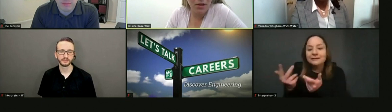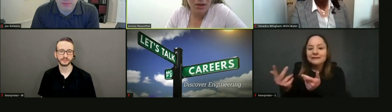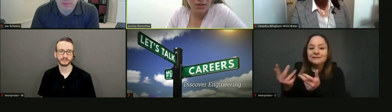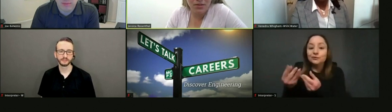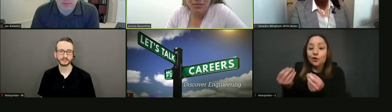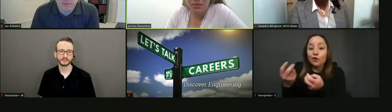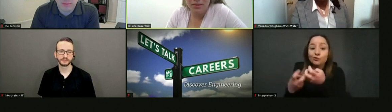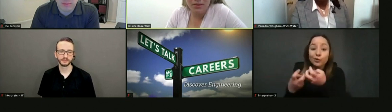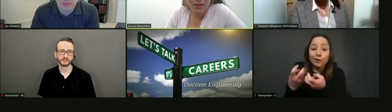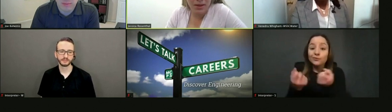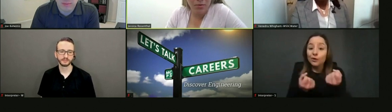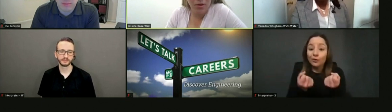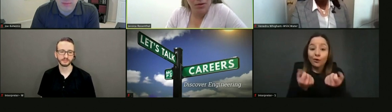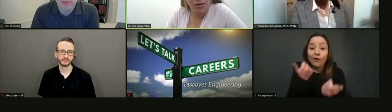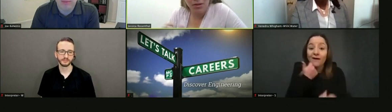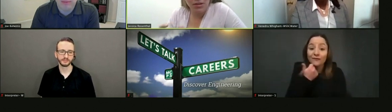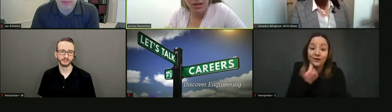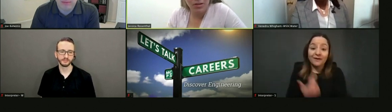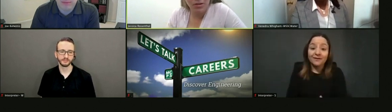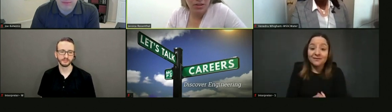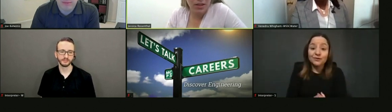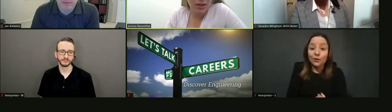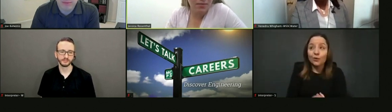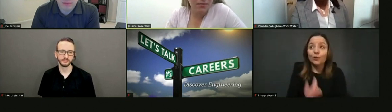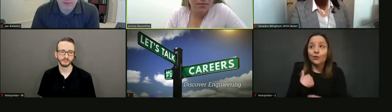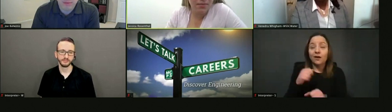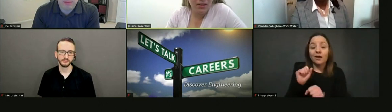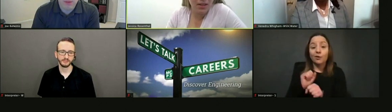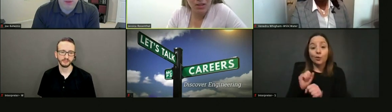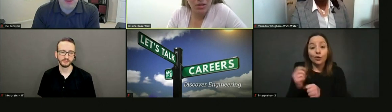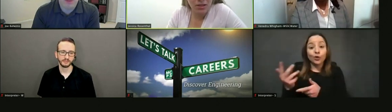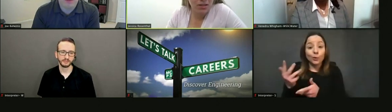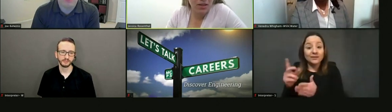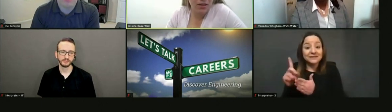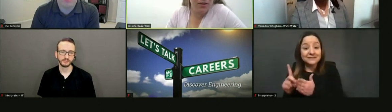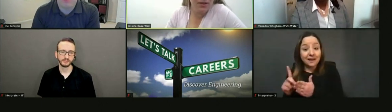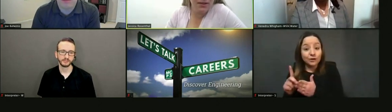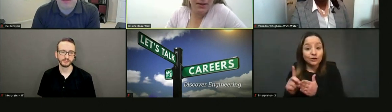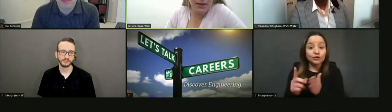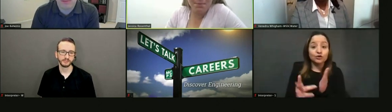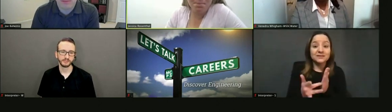car every day. So I have to work with the designers and the